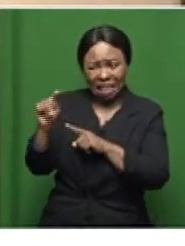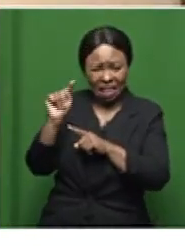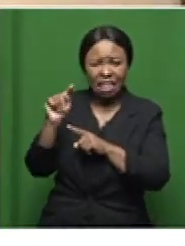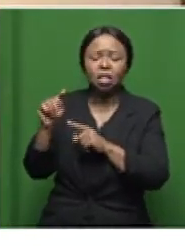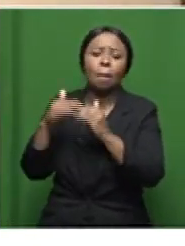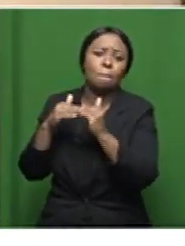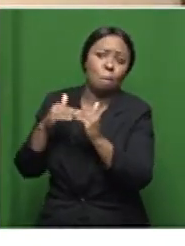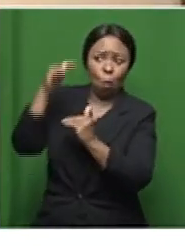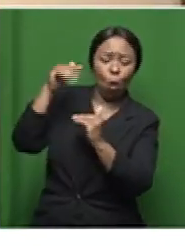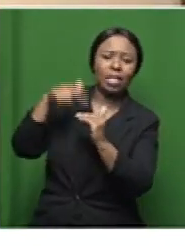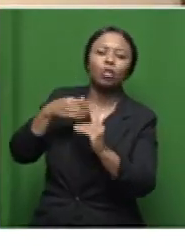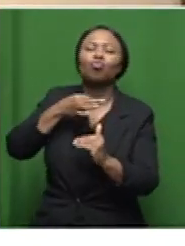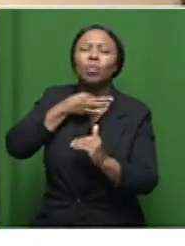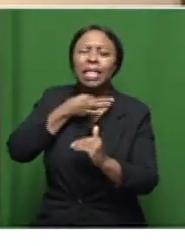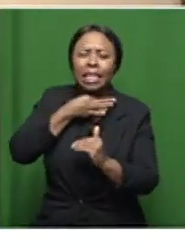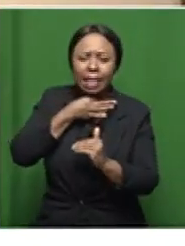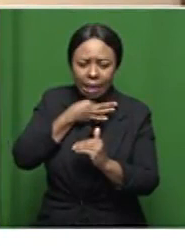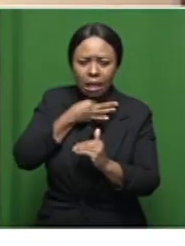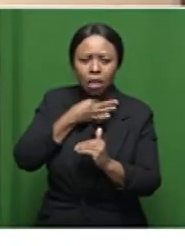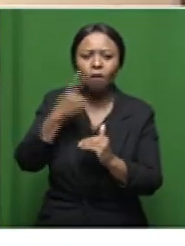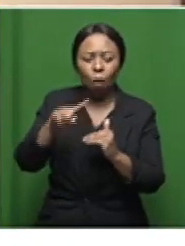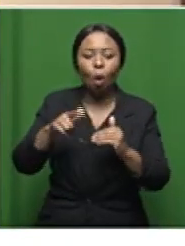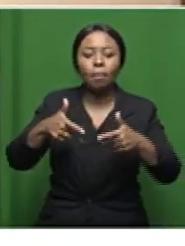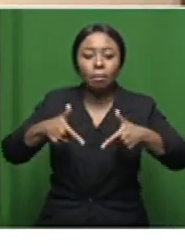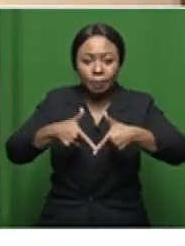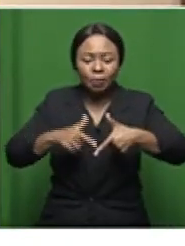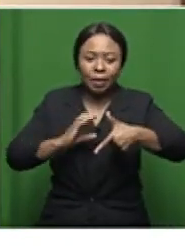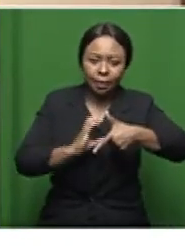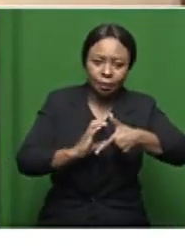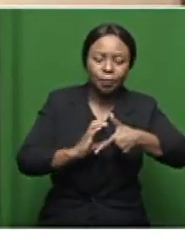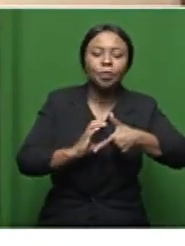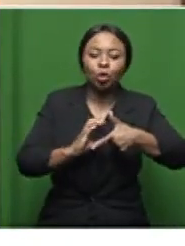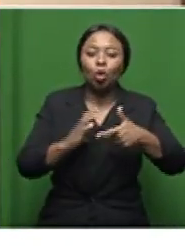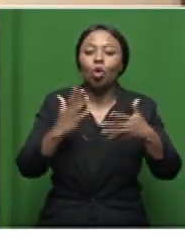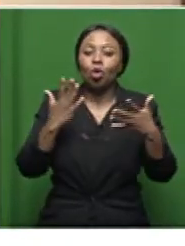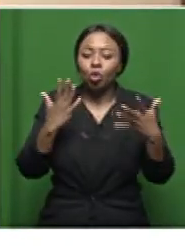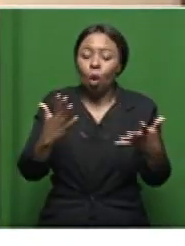drivers of a risk factor for you having cervical cancer. Ladies who are on